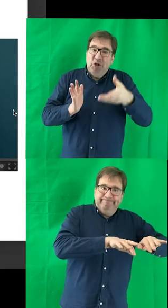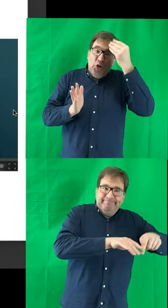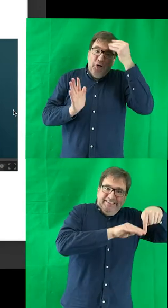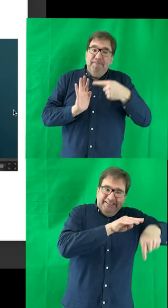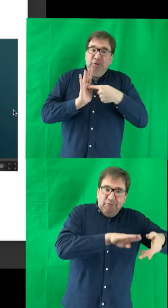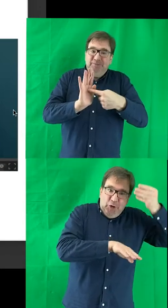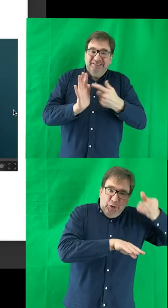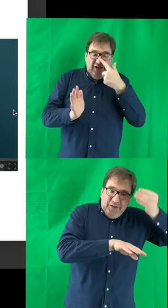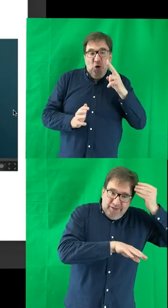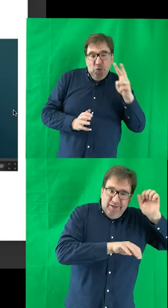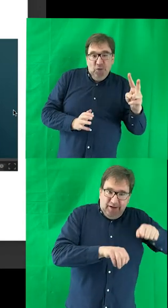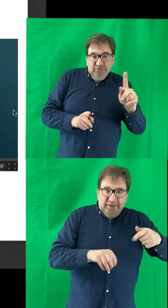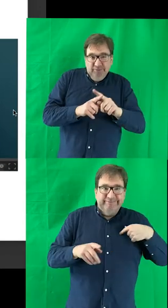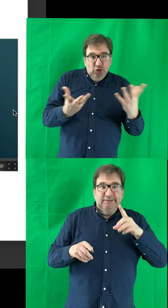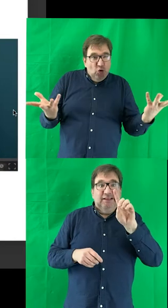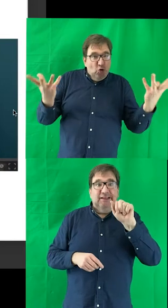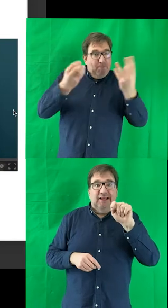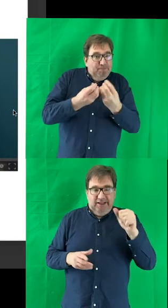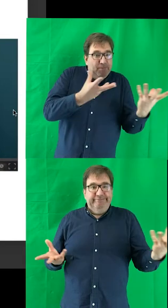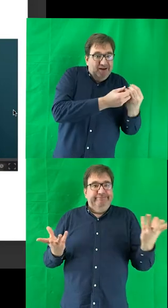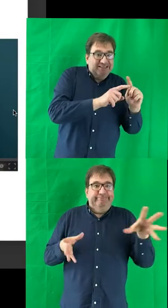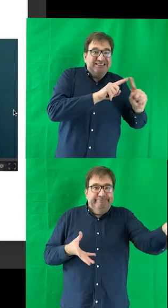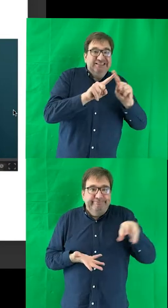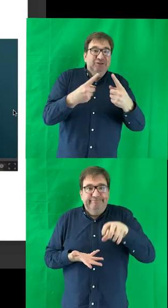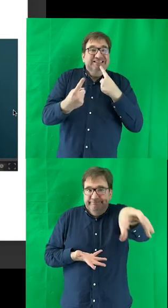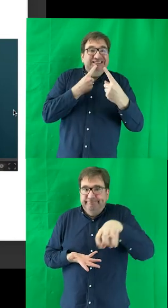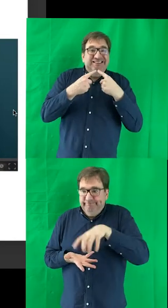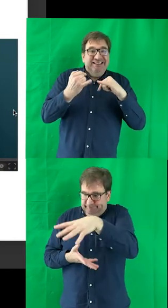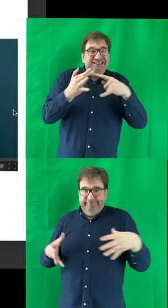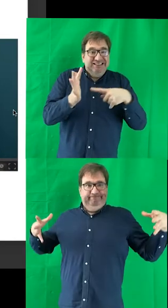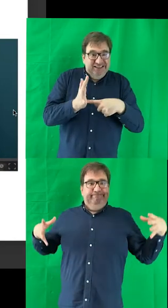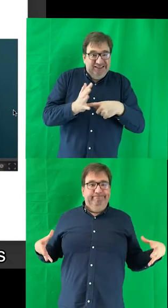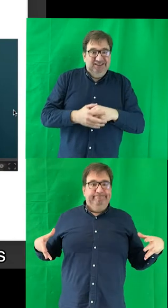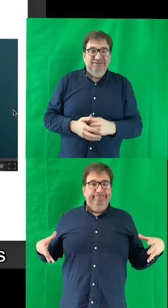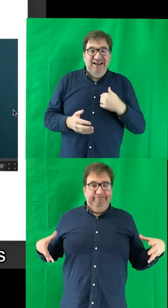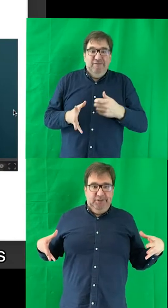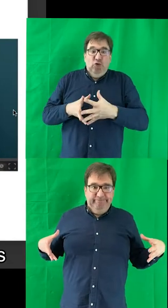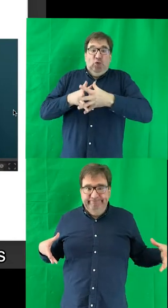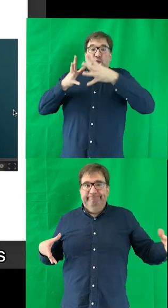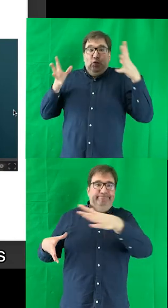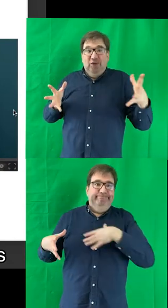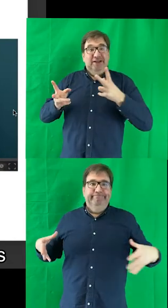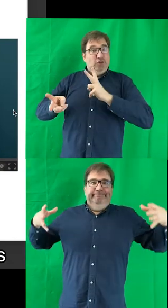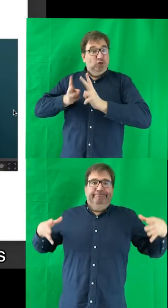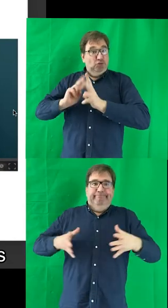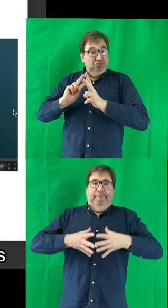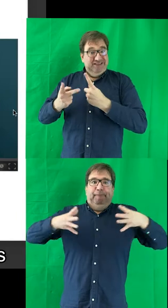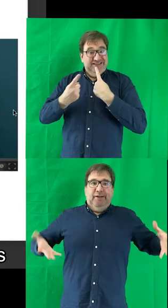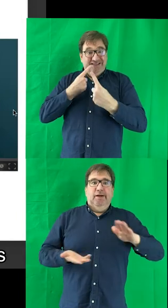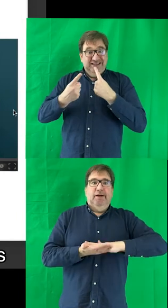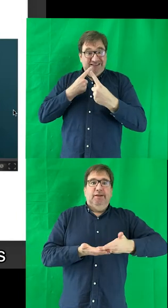learning models, is we can look into combining different data sets. So we have comparatively large amounts